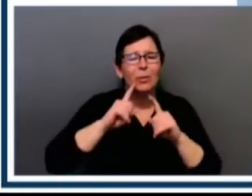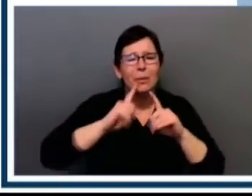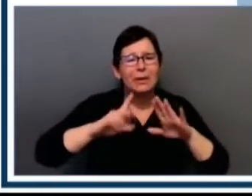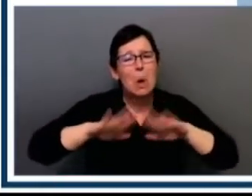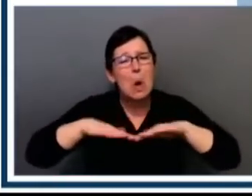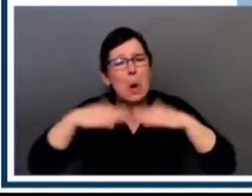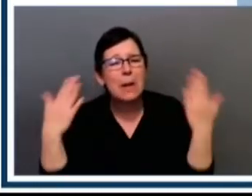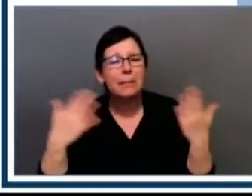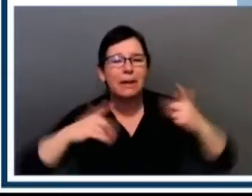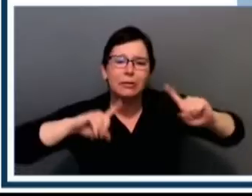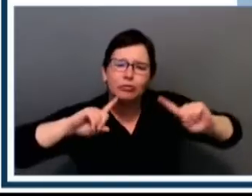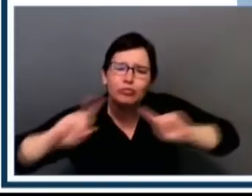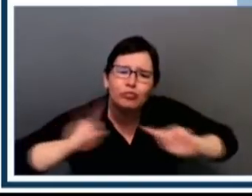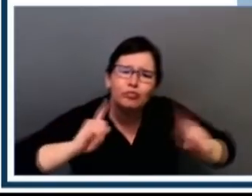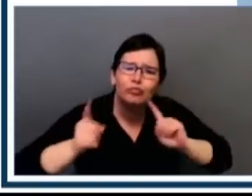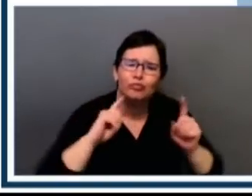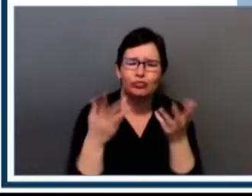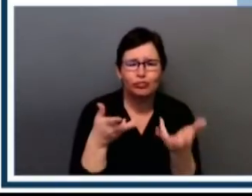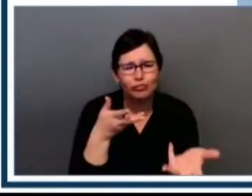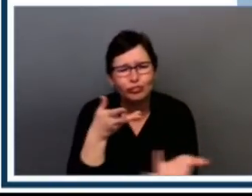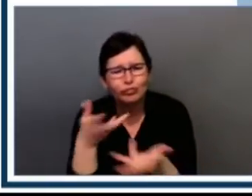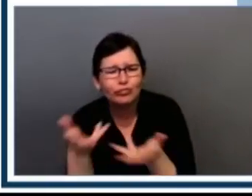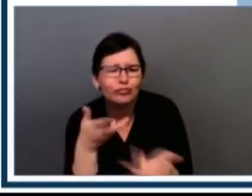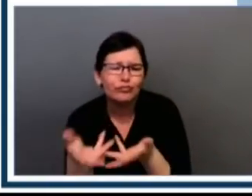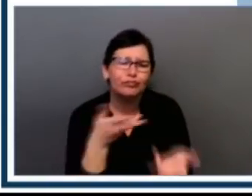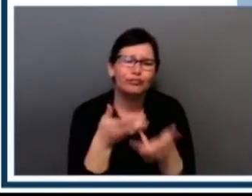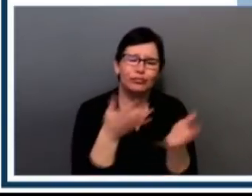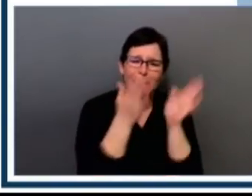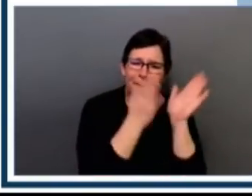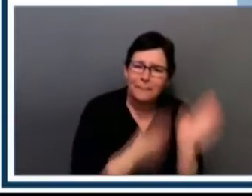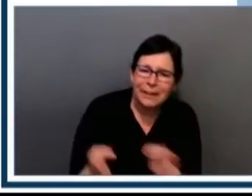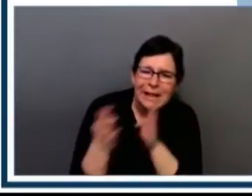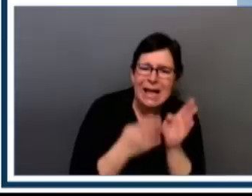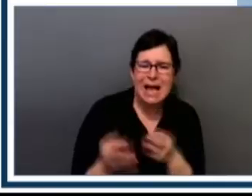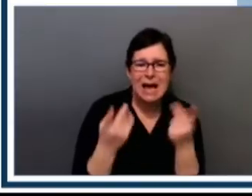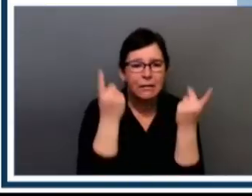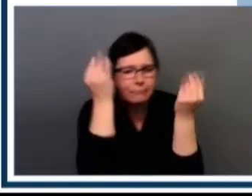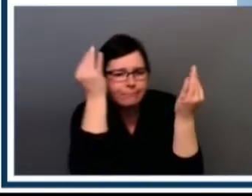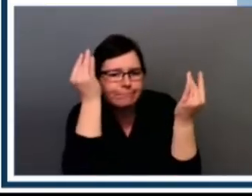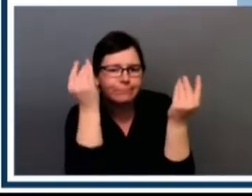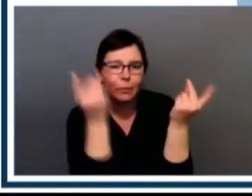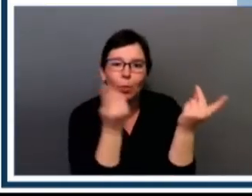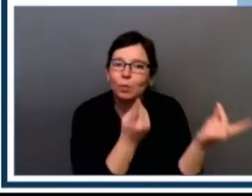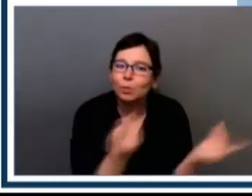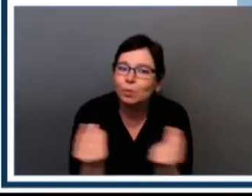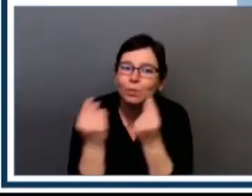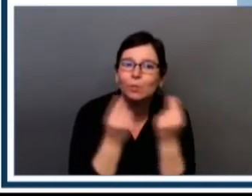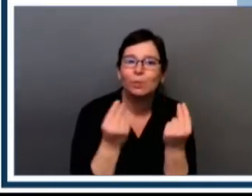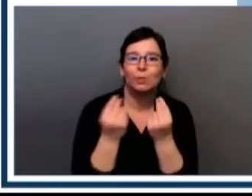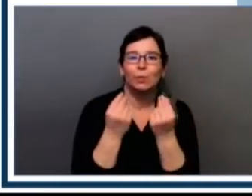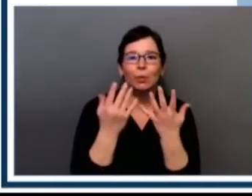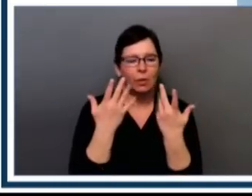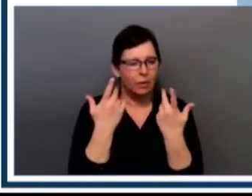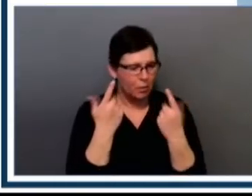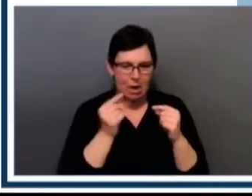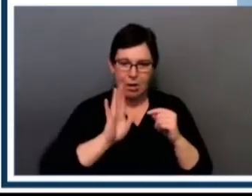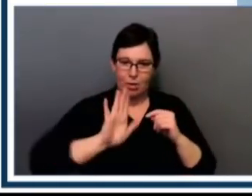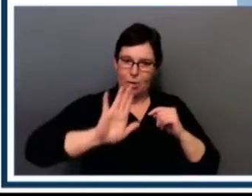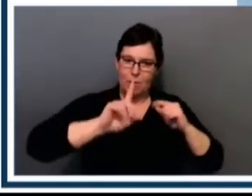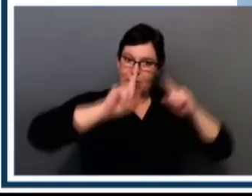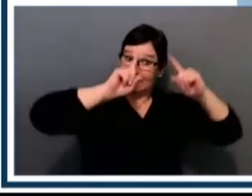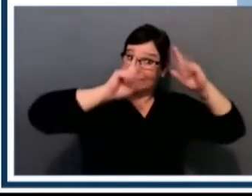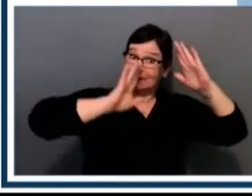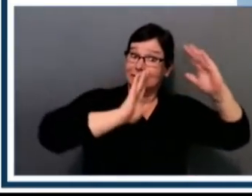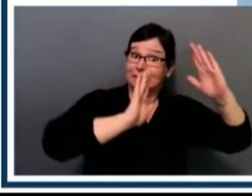about asking people about you may have your own expectations about who gets to come into your house under what circumstances. That's okay.